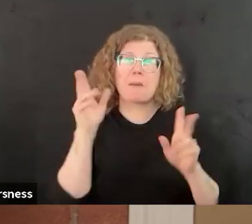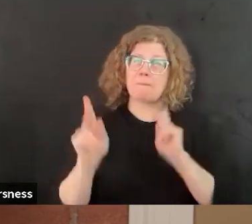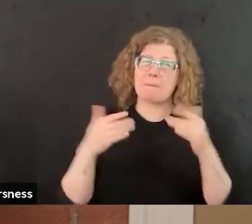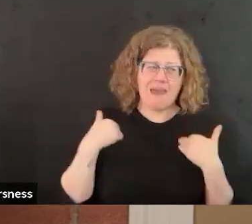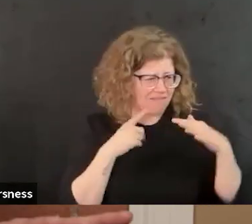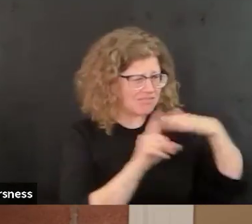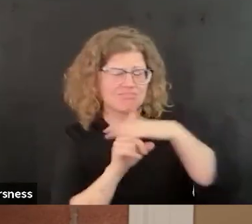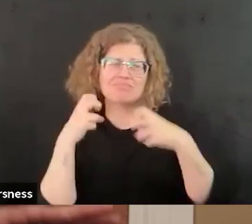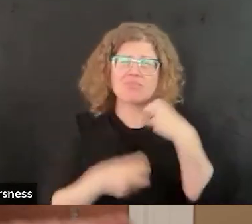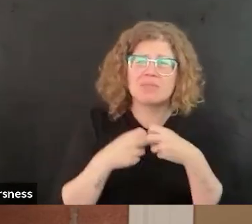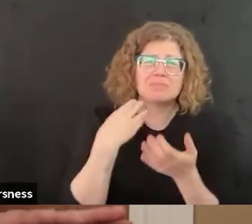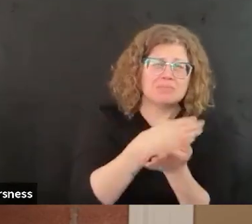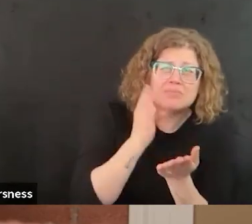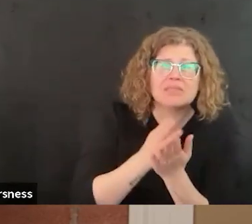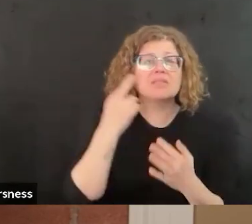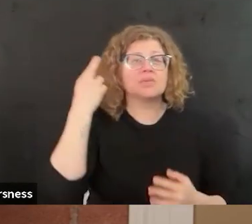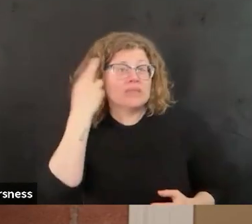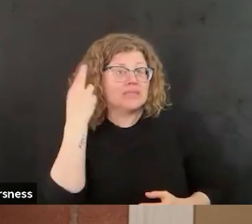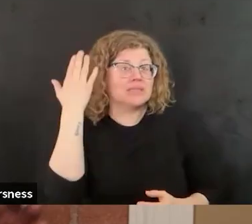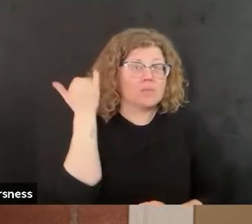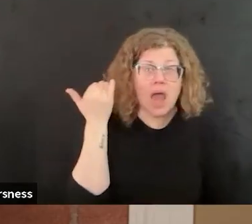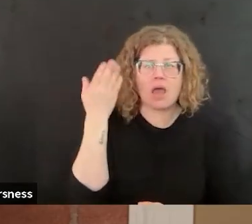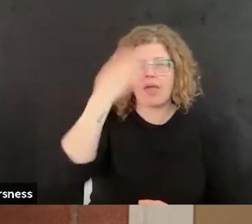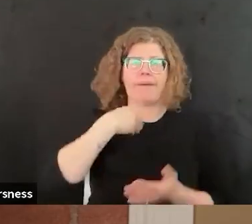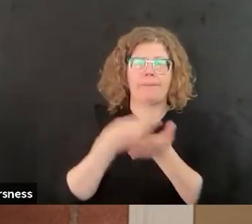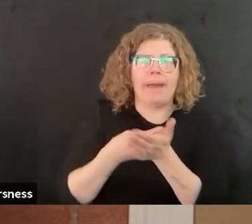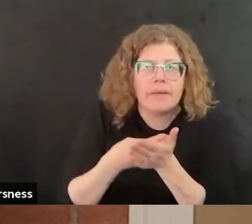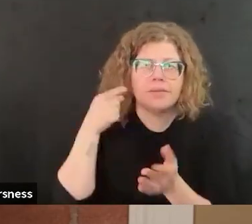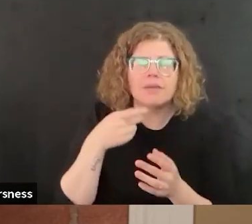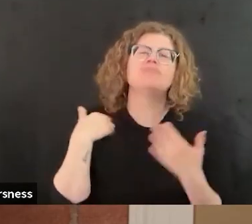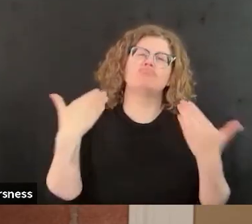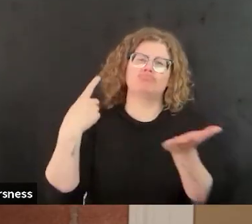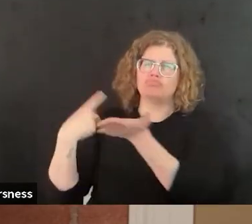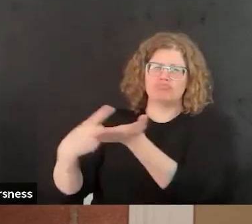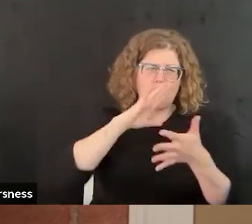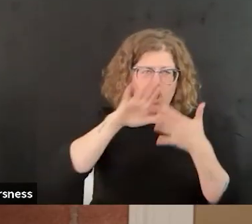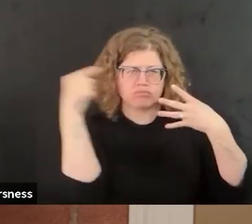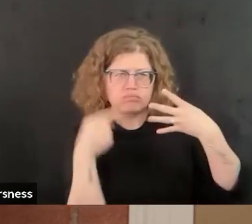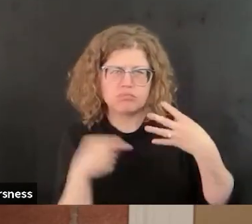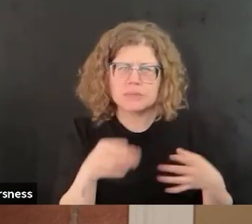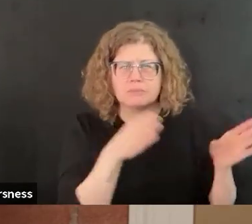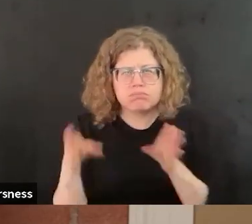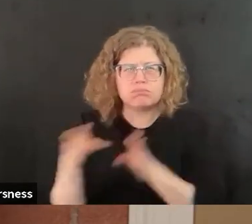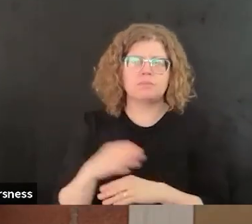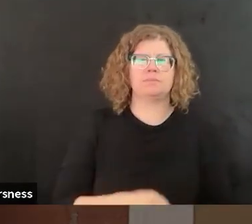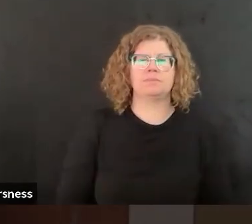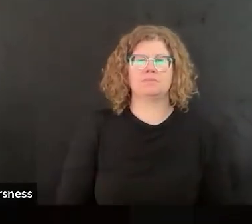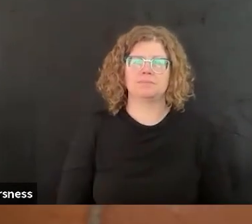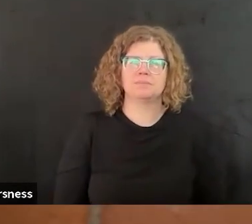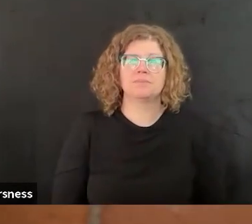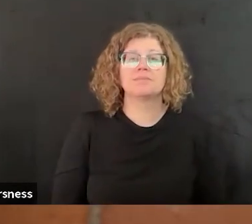fall into, as well as some items that often get overlooked. So we're going to touch on all of those things today, just to help you with the planning of your